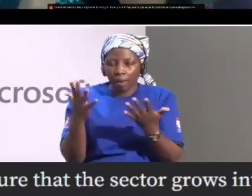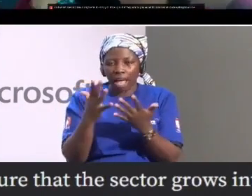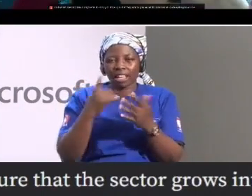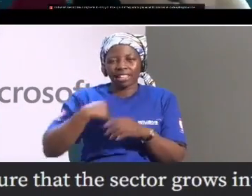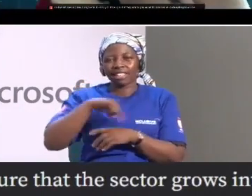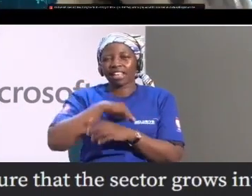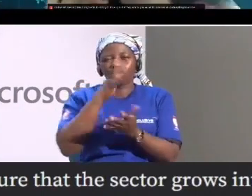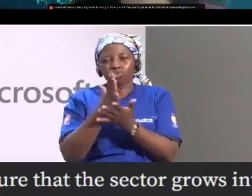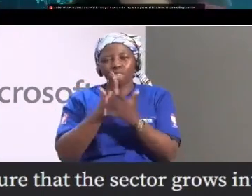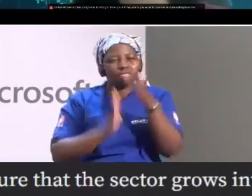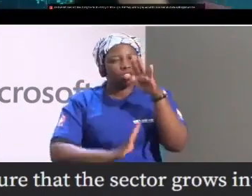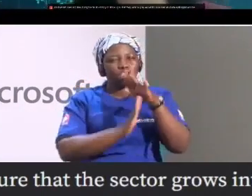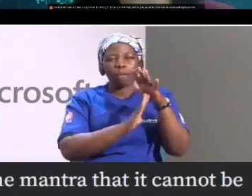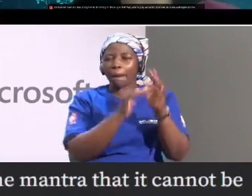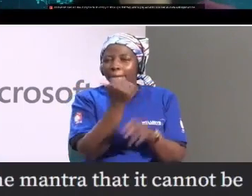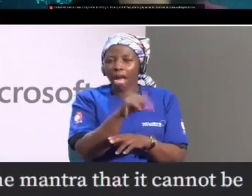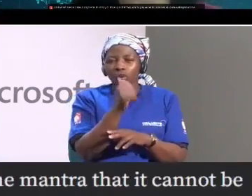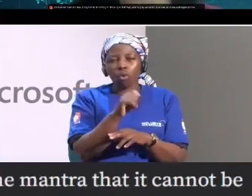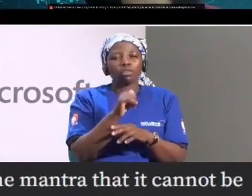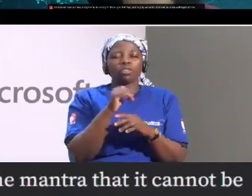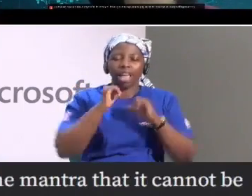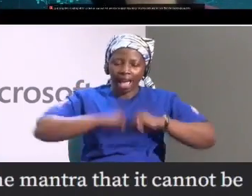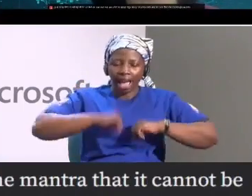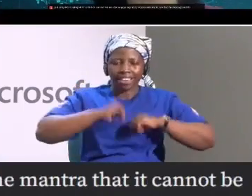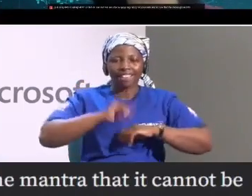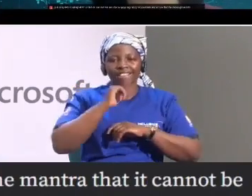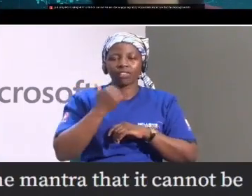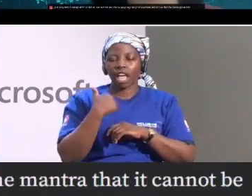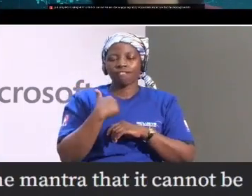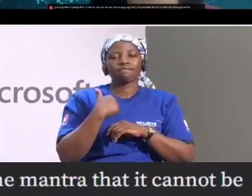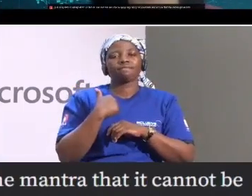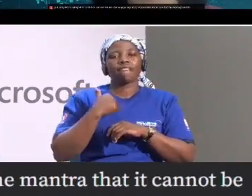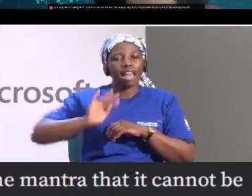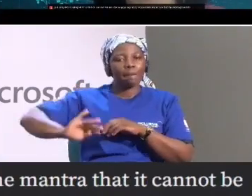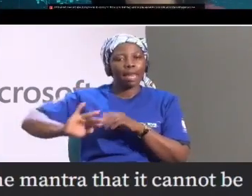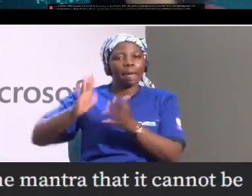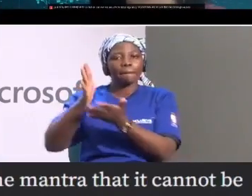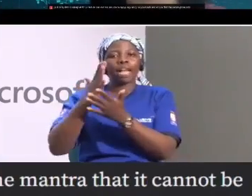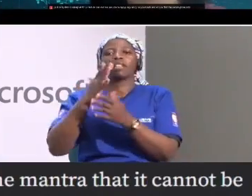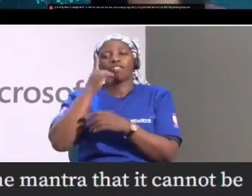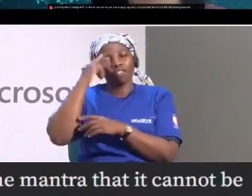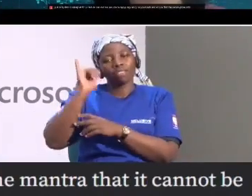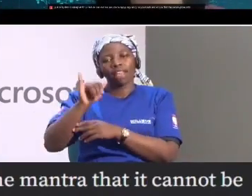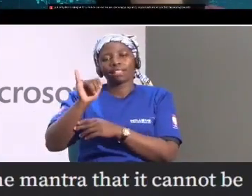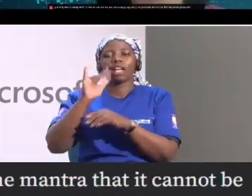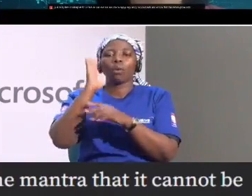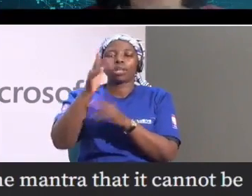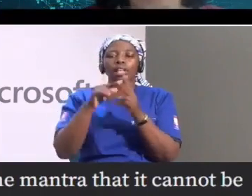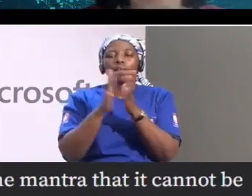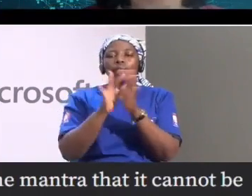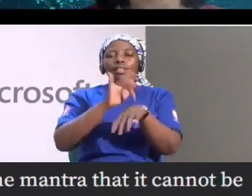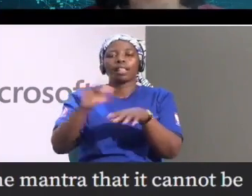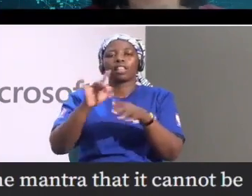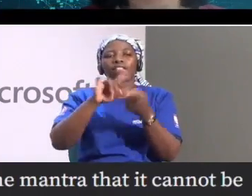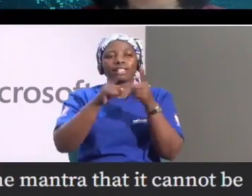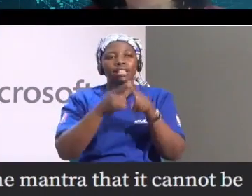are not at the peak yet. We have agreed that there is a journey to walk. And for that matter, we will begin with sensitization of the standard. So